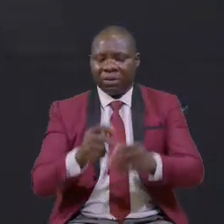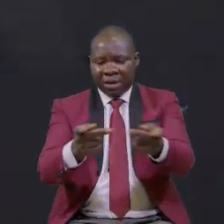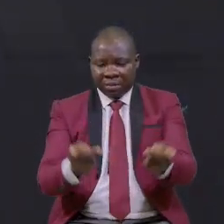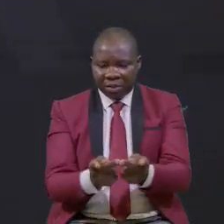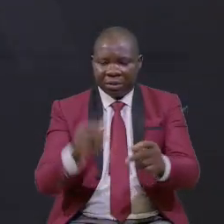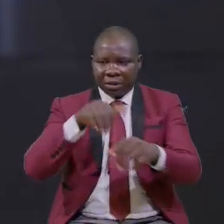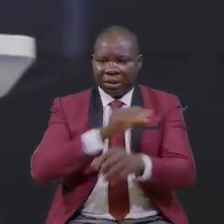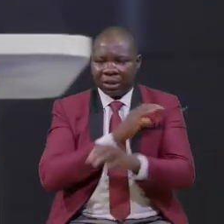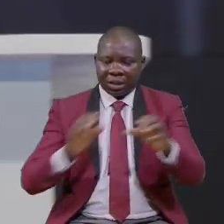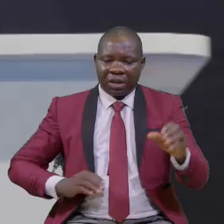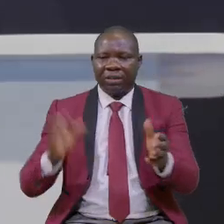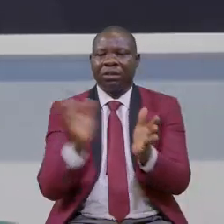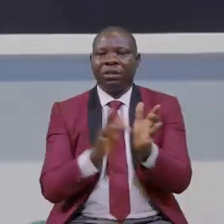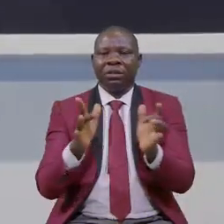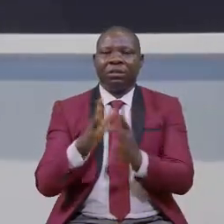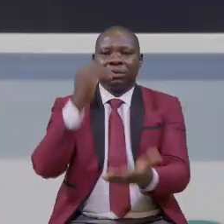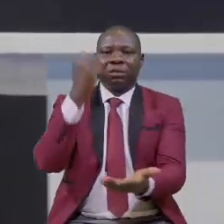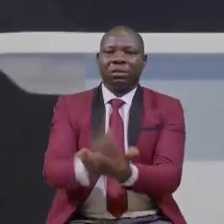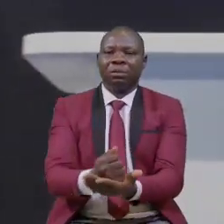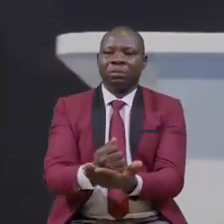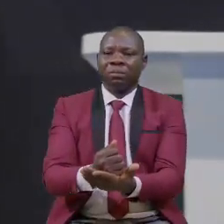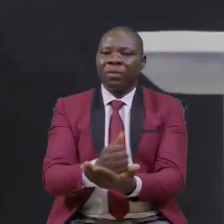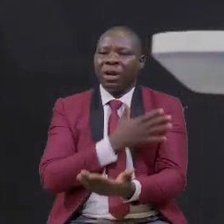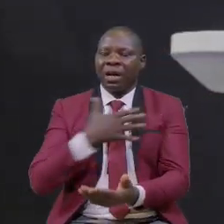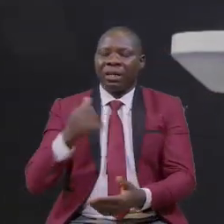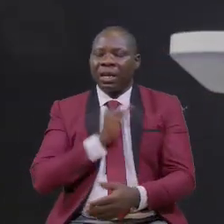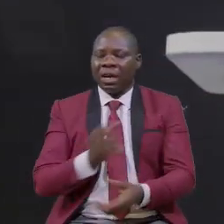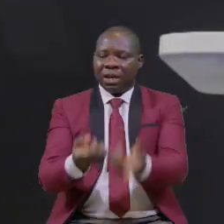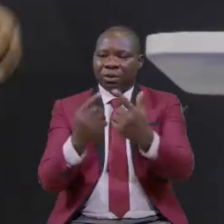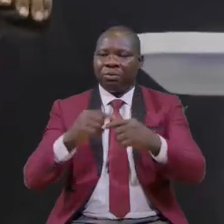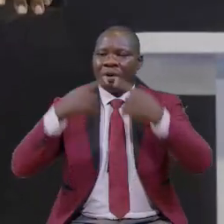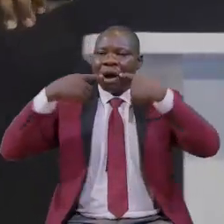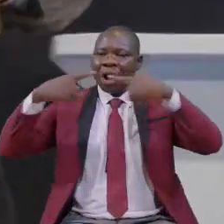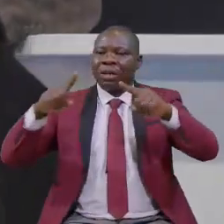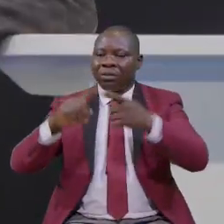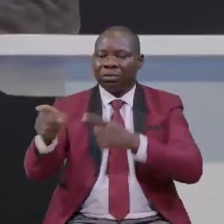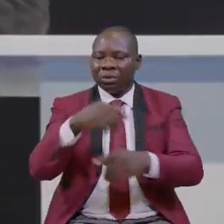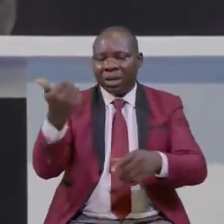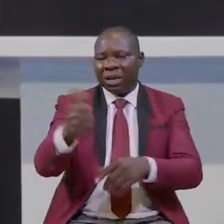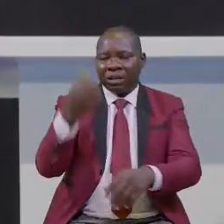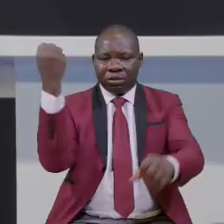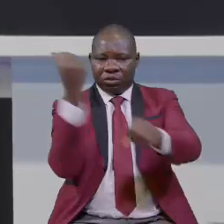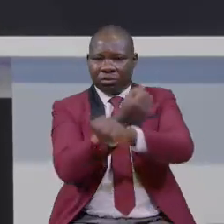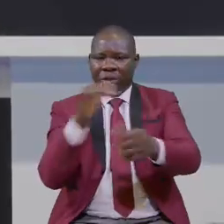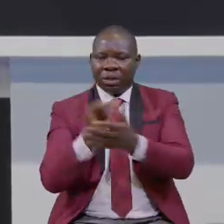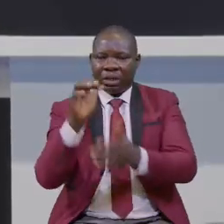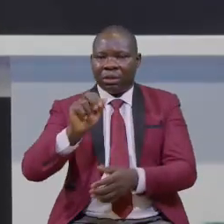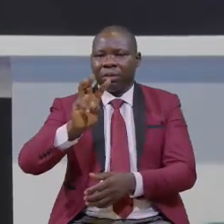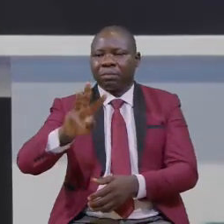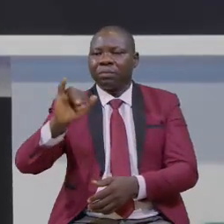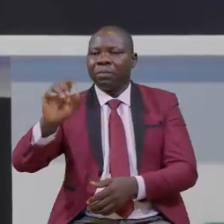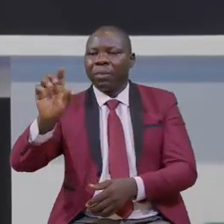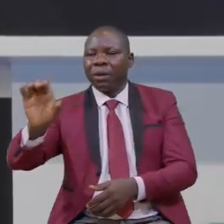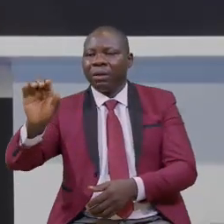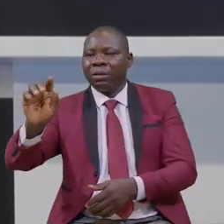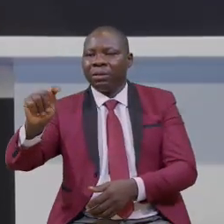Jesus. And I come to announce to you, any stone that a witch, a wizard throws